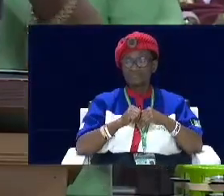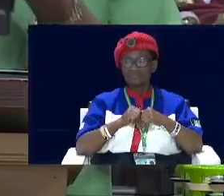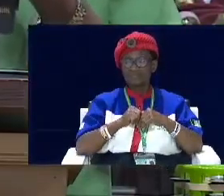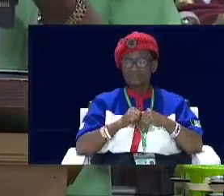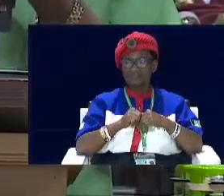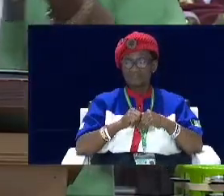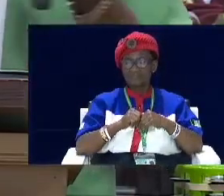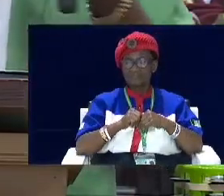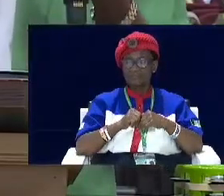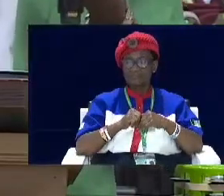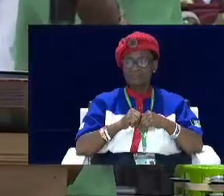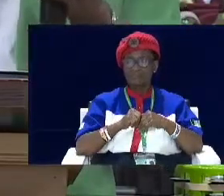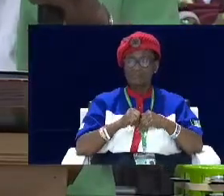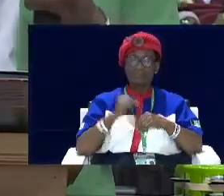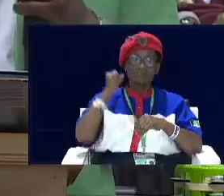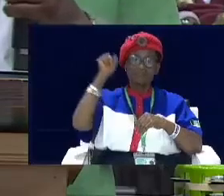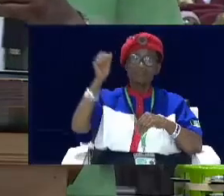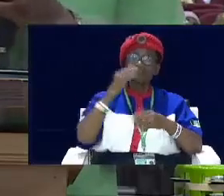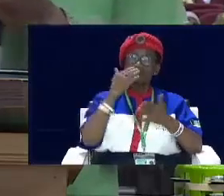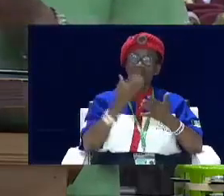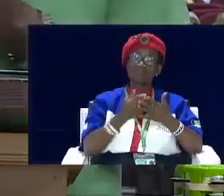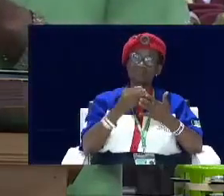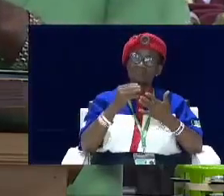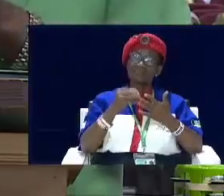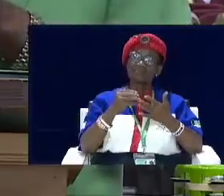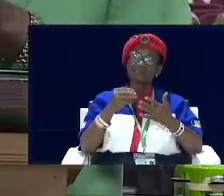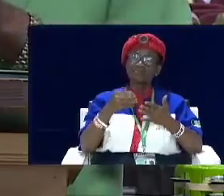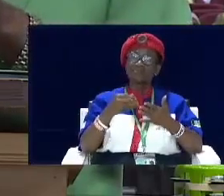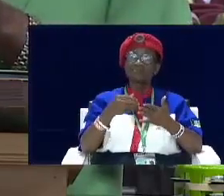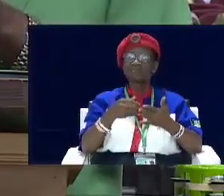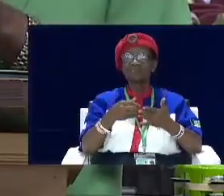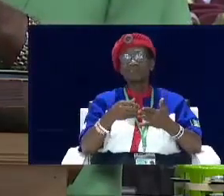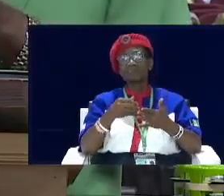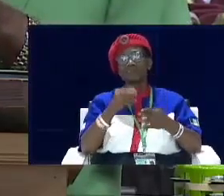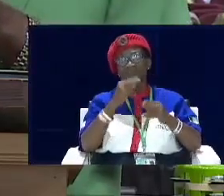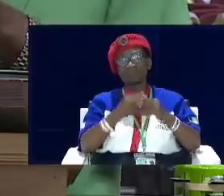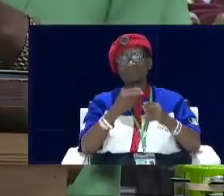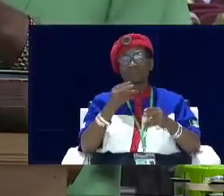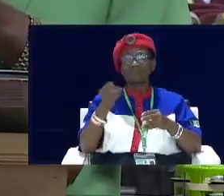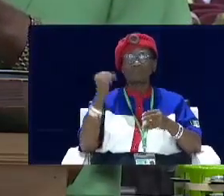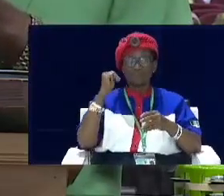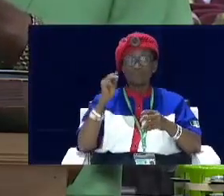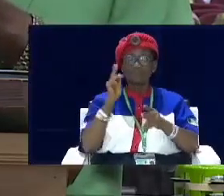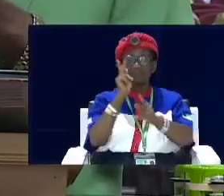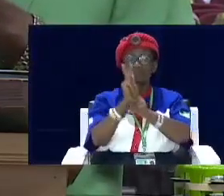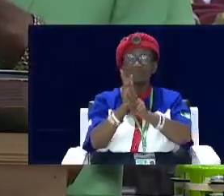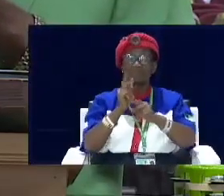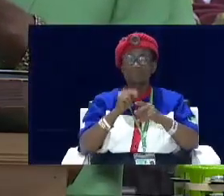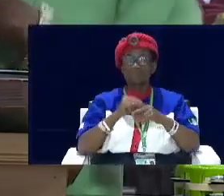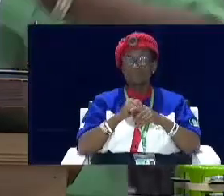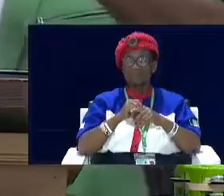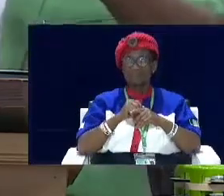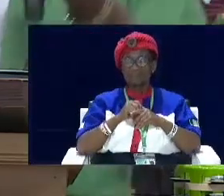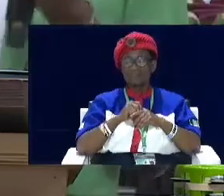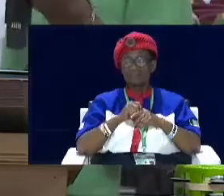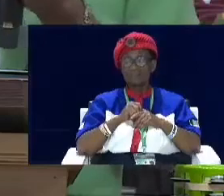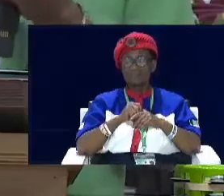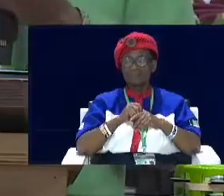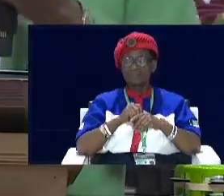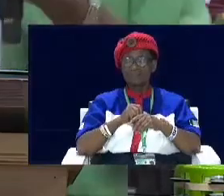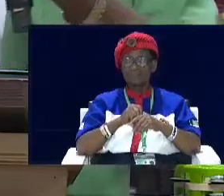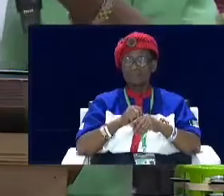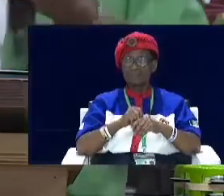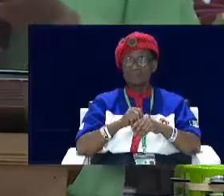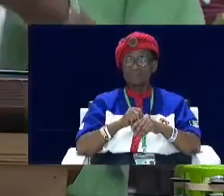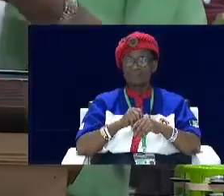His good name was maintained. Oruko rere re be si ni ko ri idibaje. And even when he